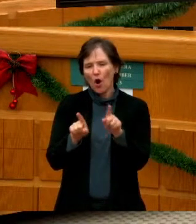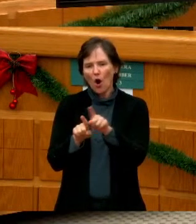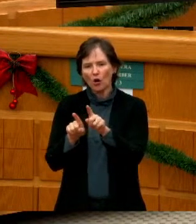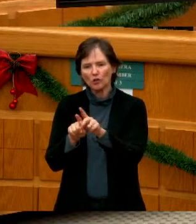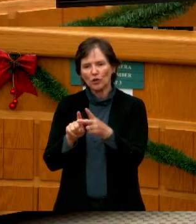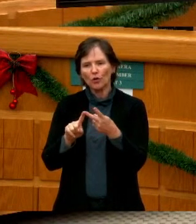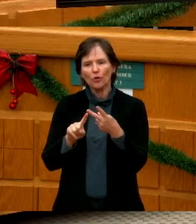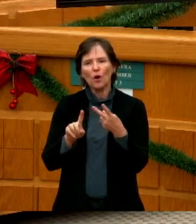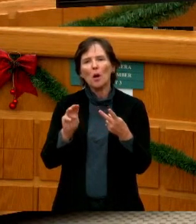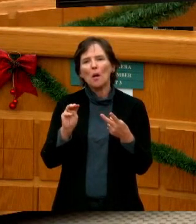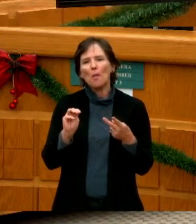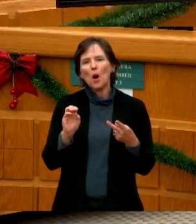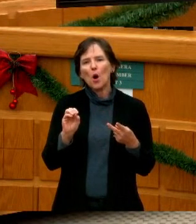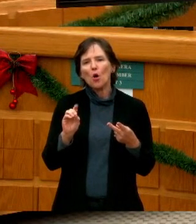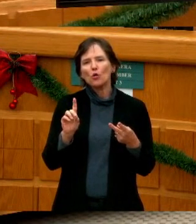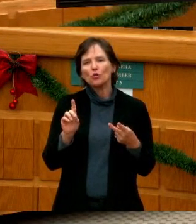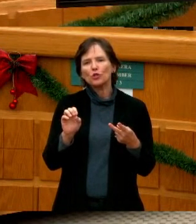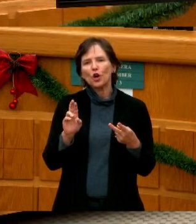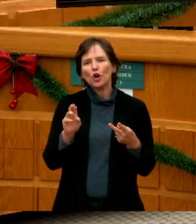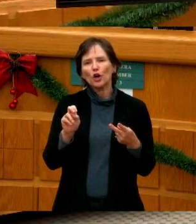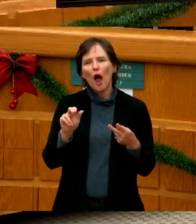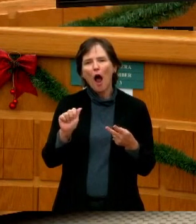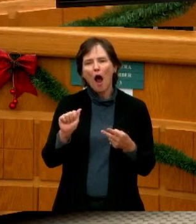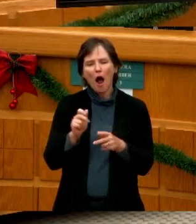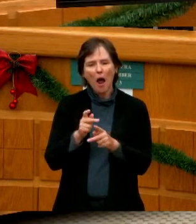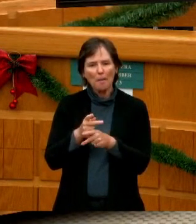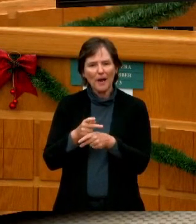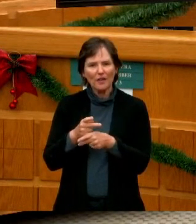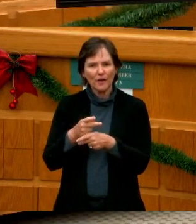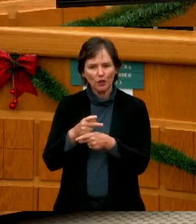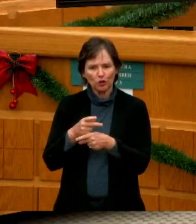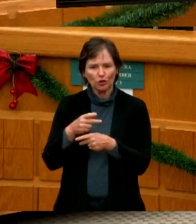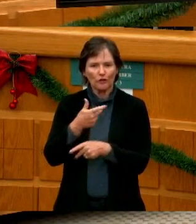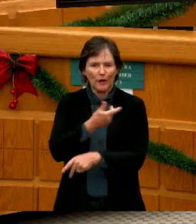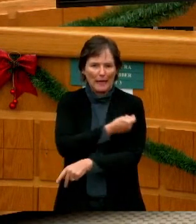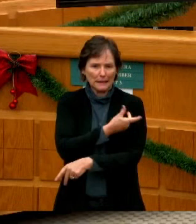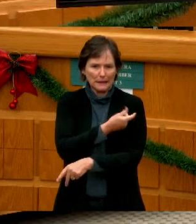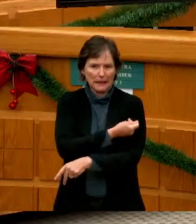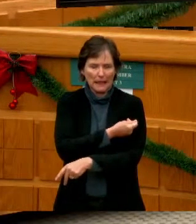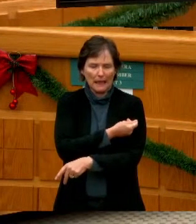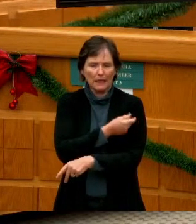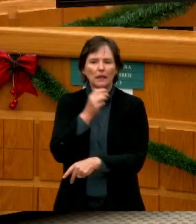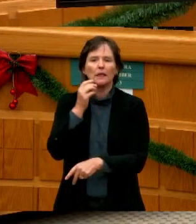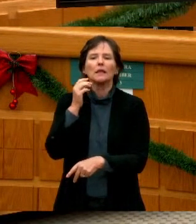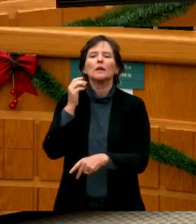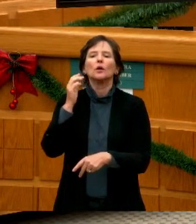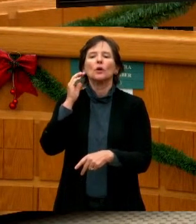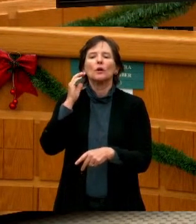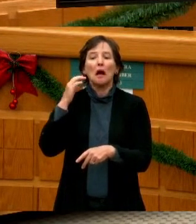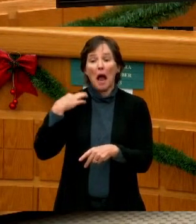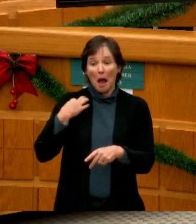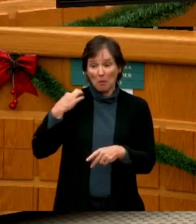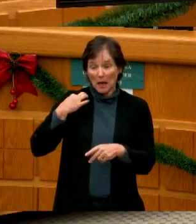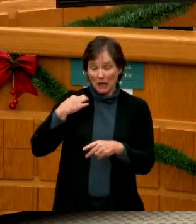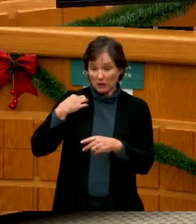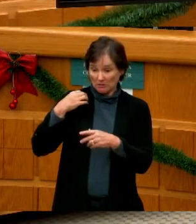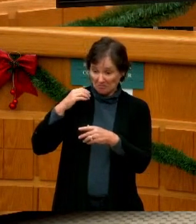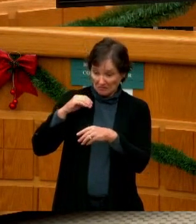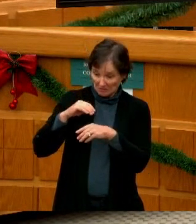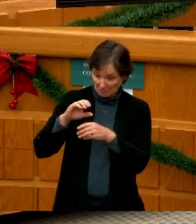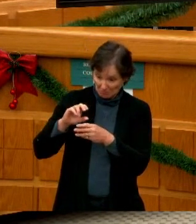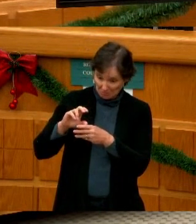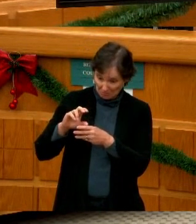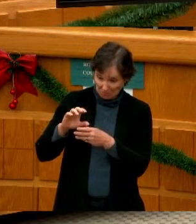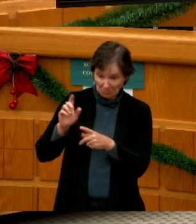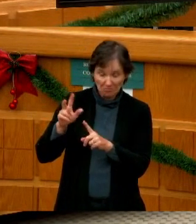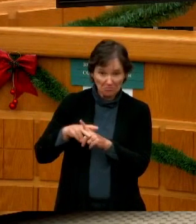just applied for emergency use authorization yesterday. They are going to meet, the FDA is going to meet,